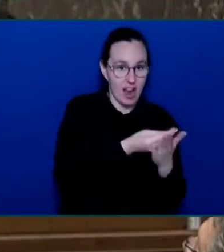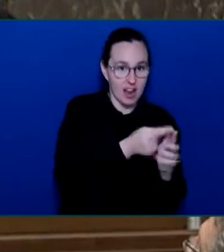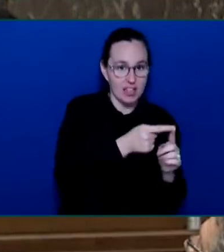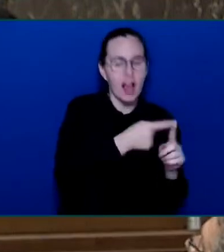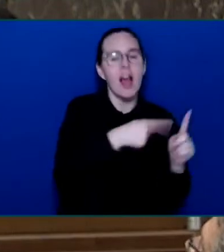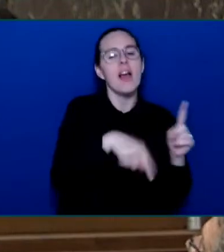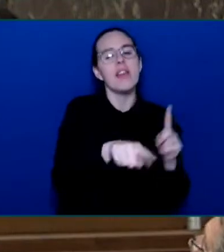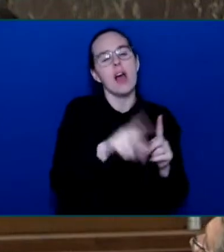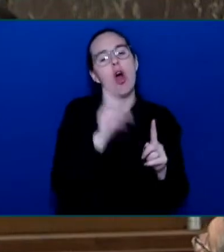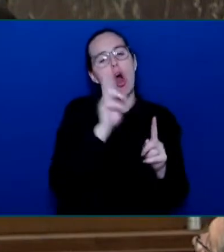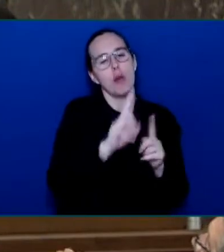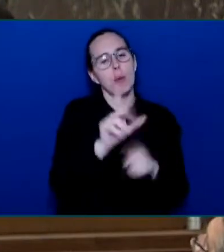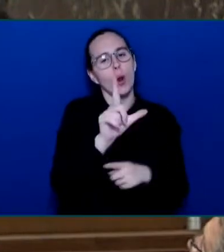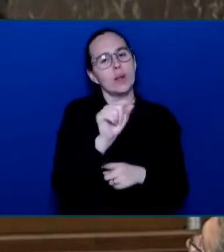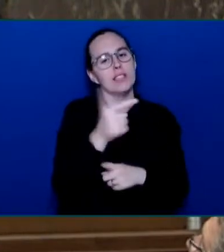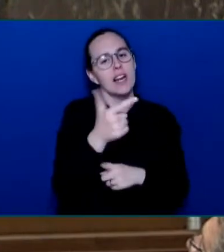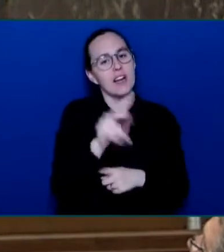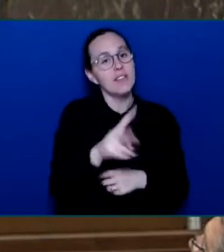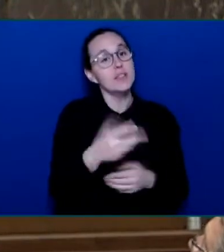welcome?